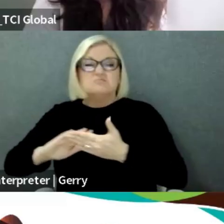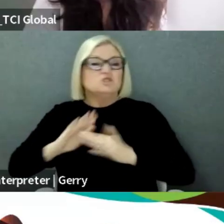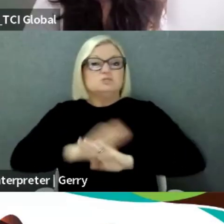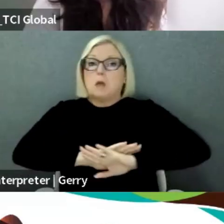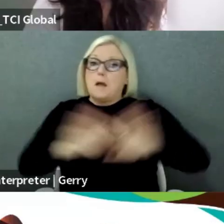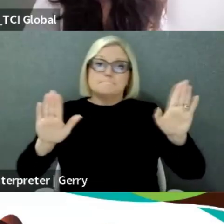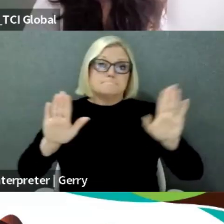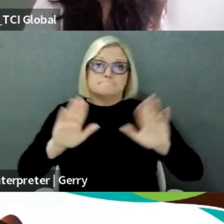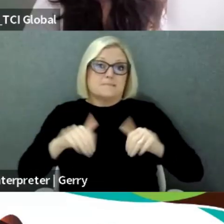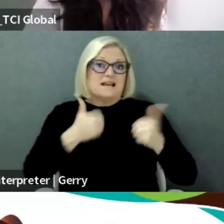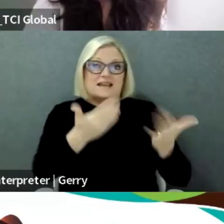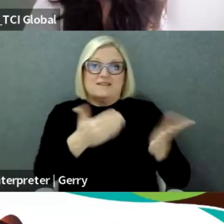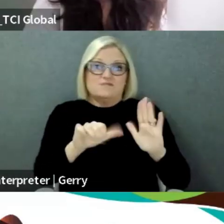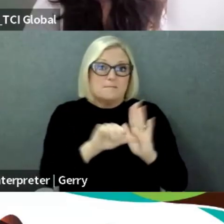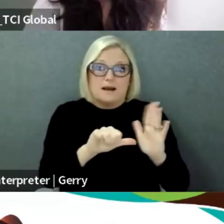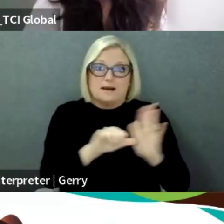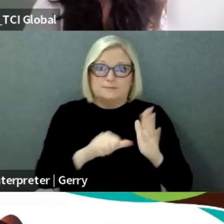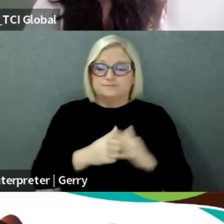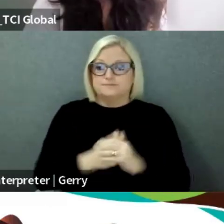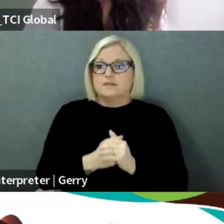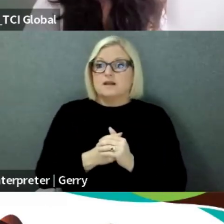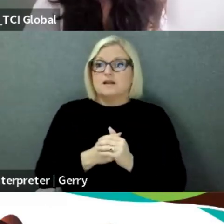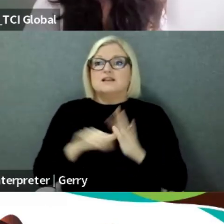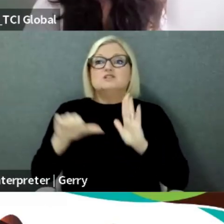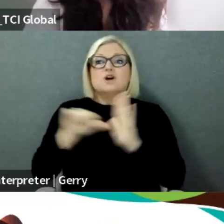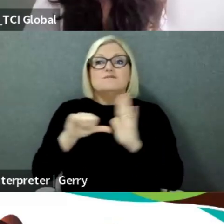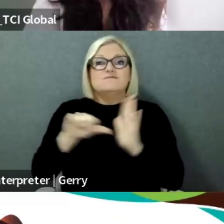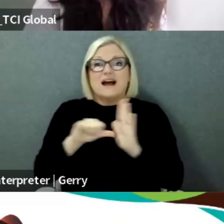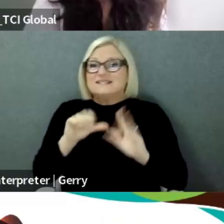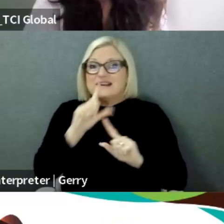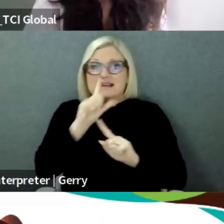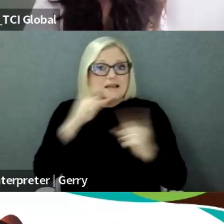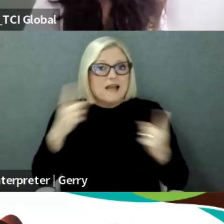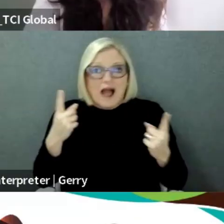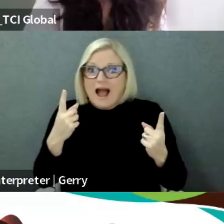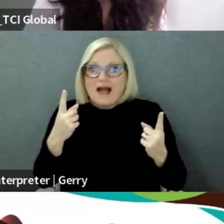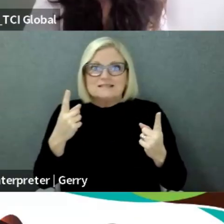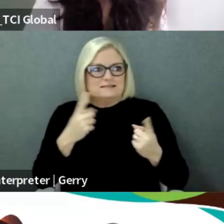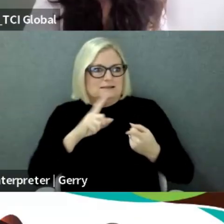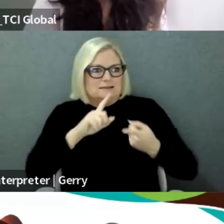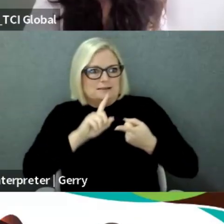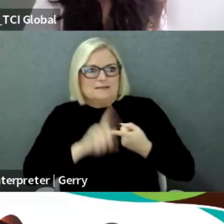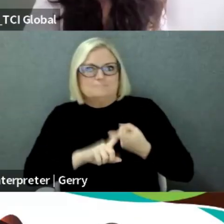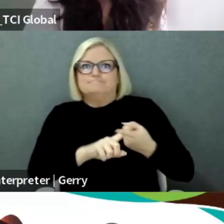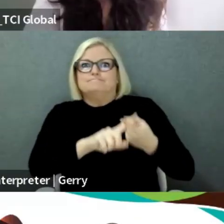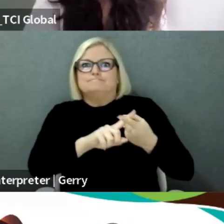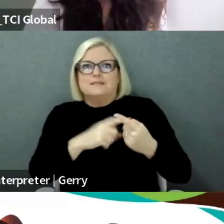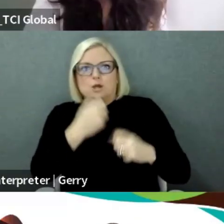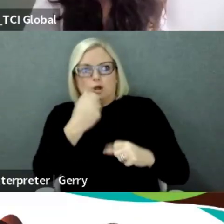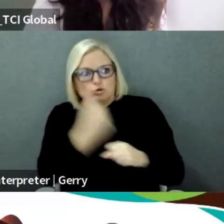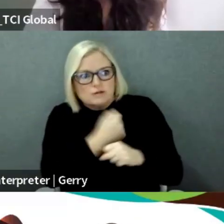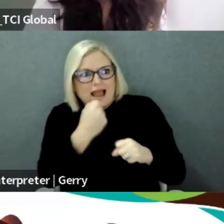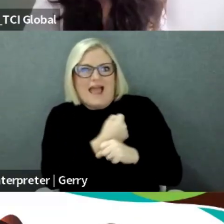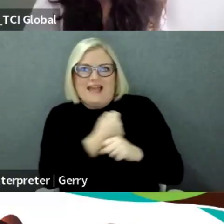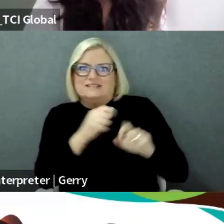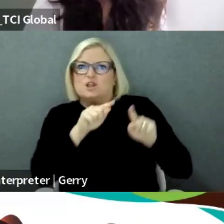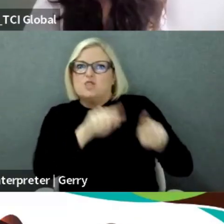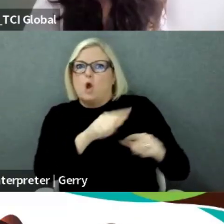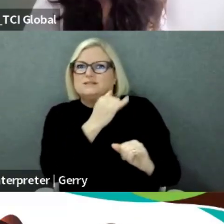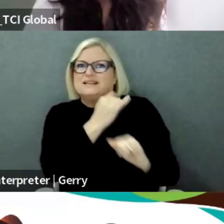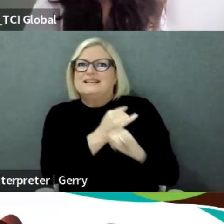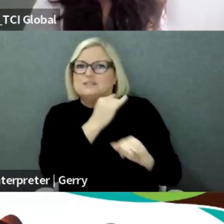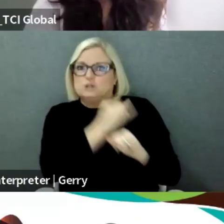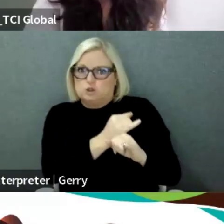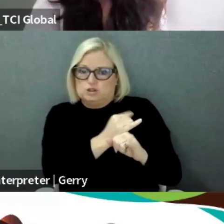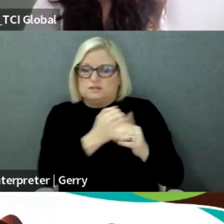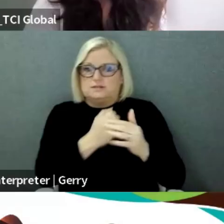all investments, so funding can't create or sustain institutions. And thirdly, and most importantly, we need to shift